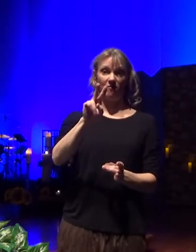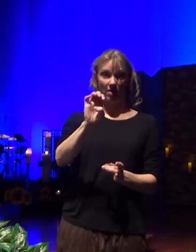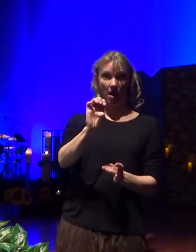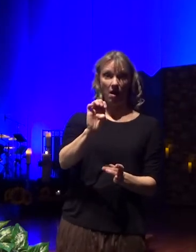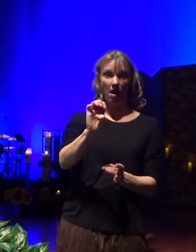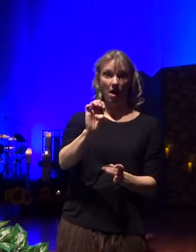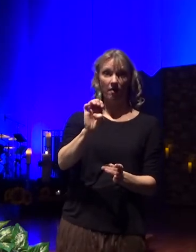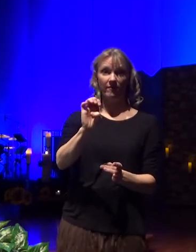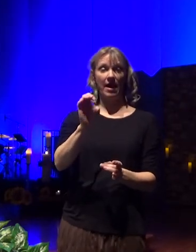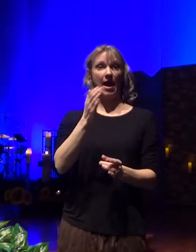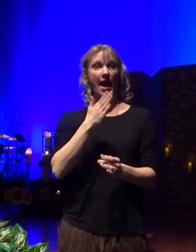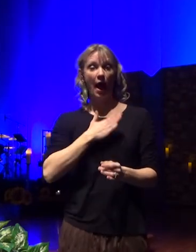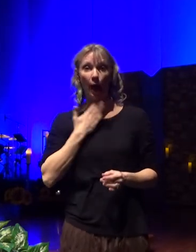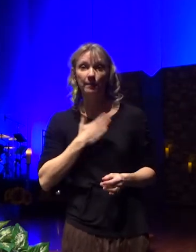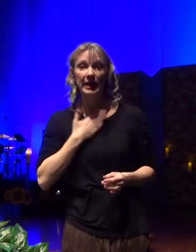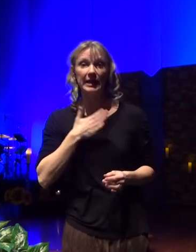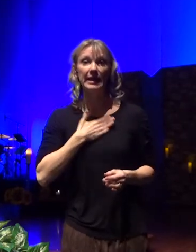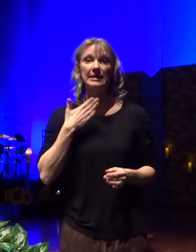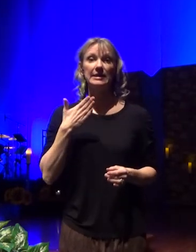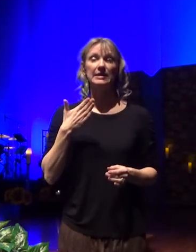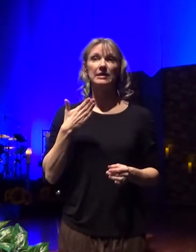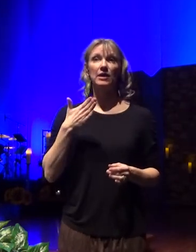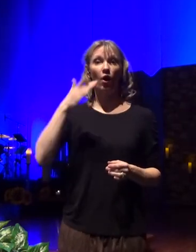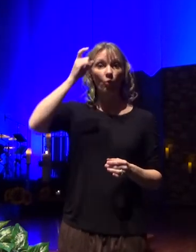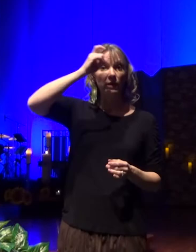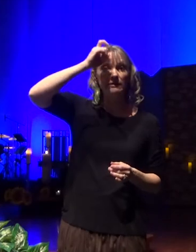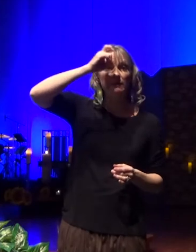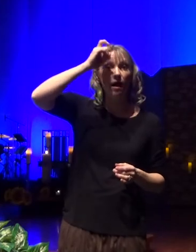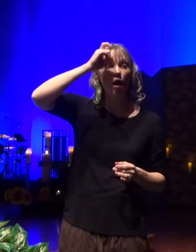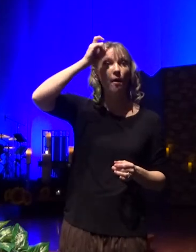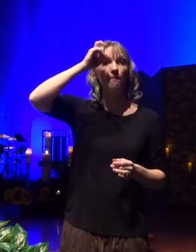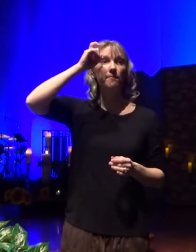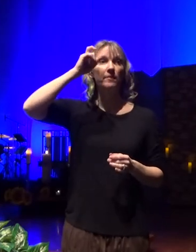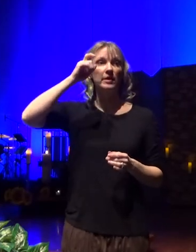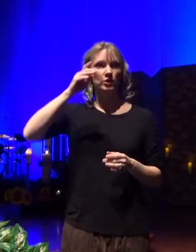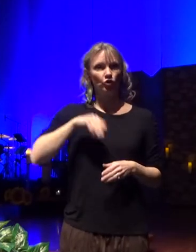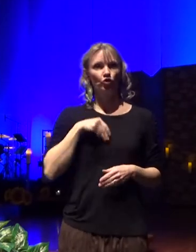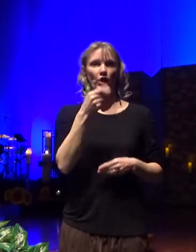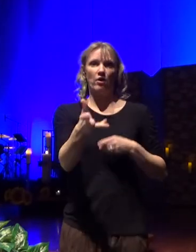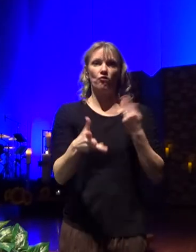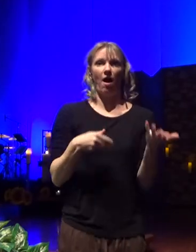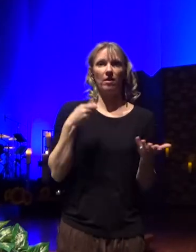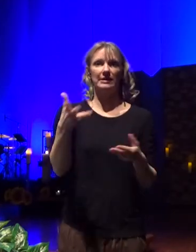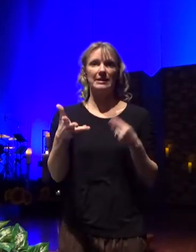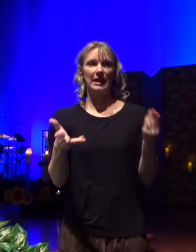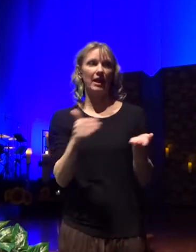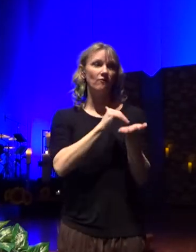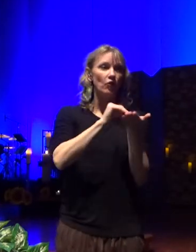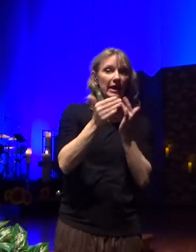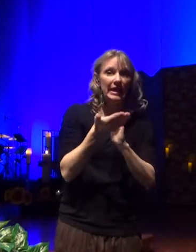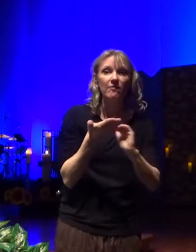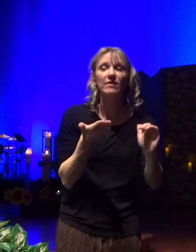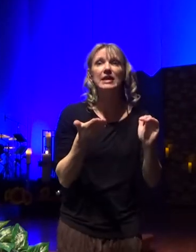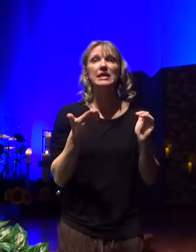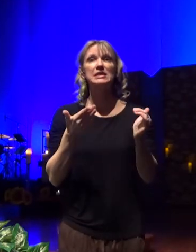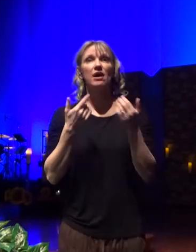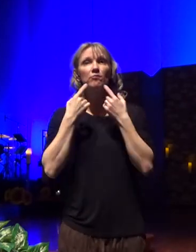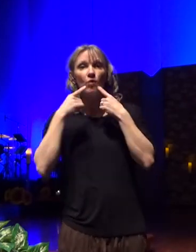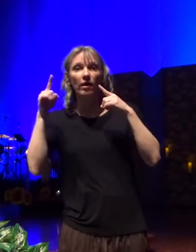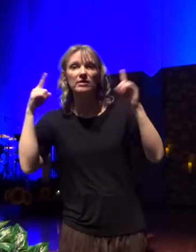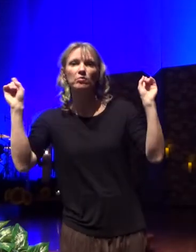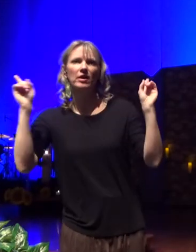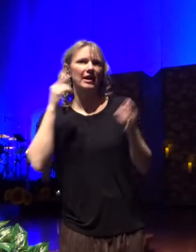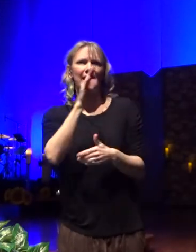love, of happiness, of wisdom, of generosity, of forgiveness,